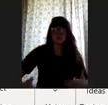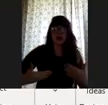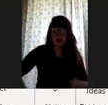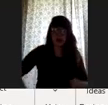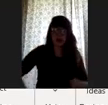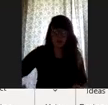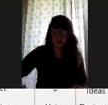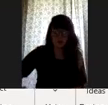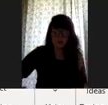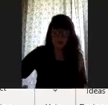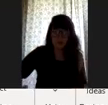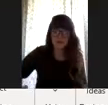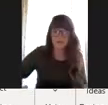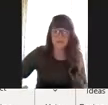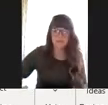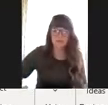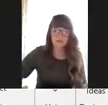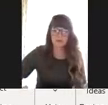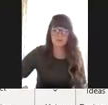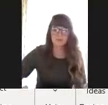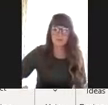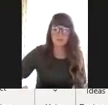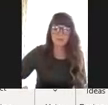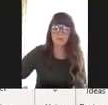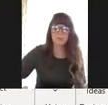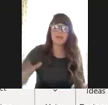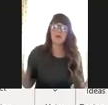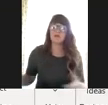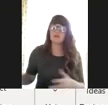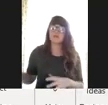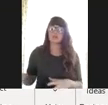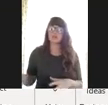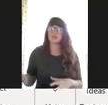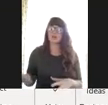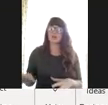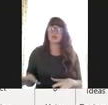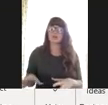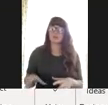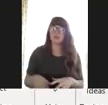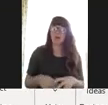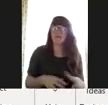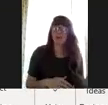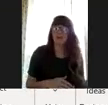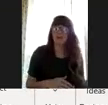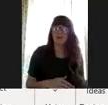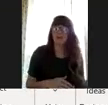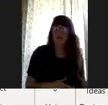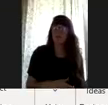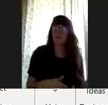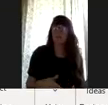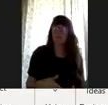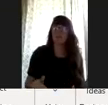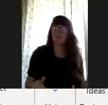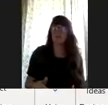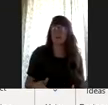This is what you count on. If that makes sense. Yeah, you know, you bring. But I don't want to use the term. I don't want to use the term what you have faith in. I